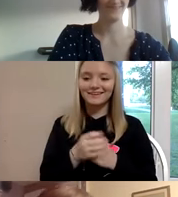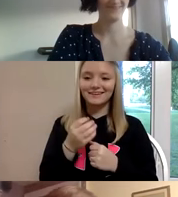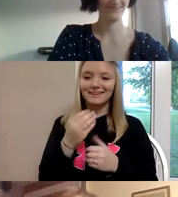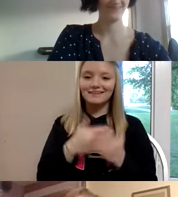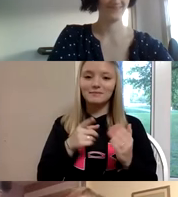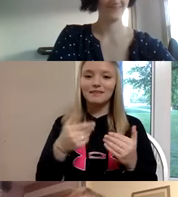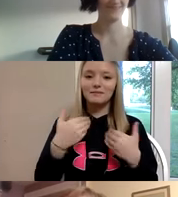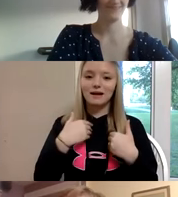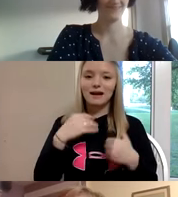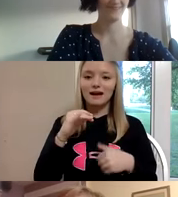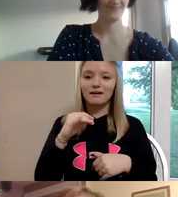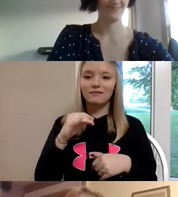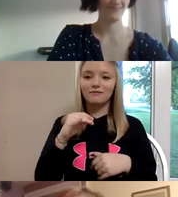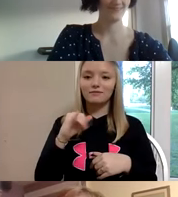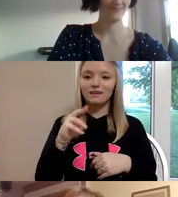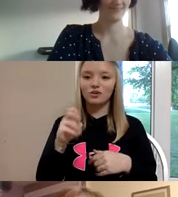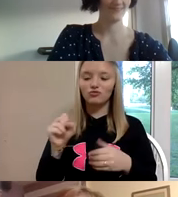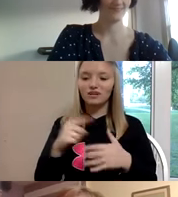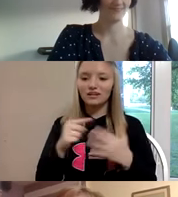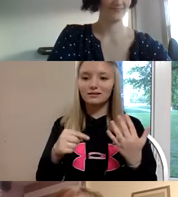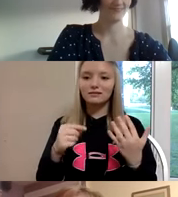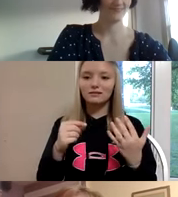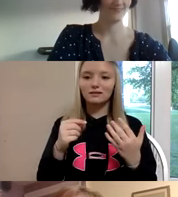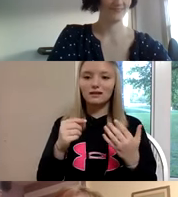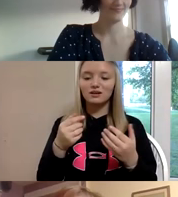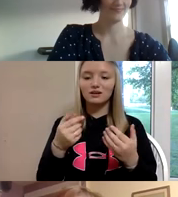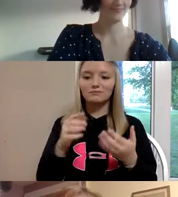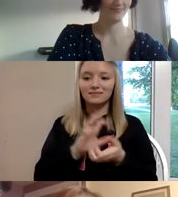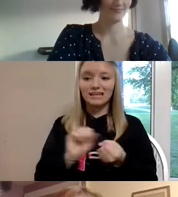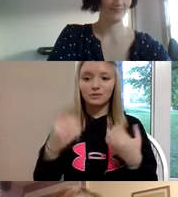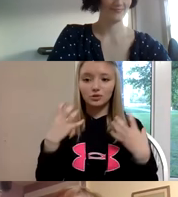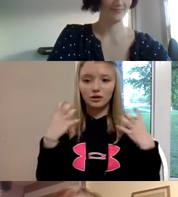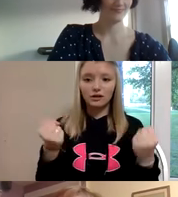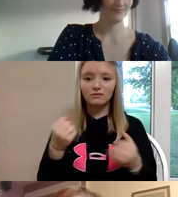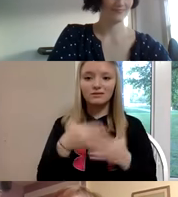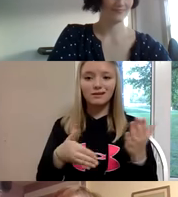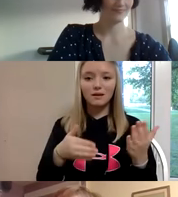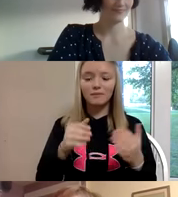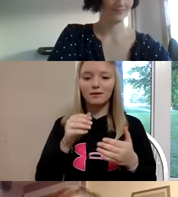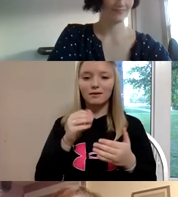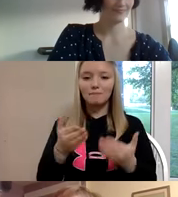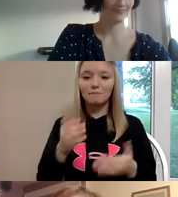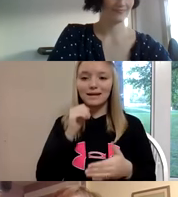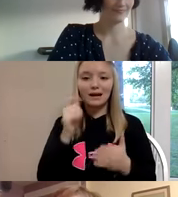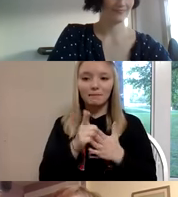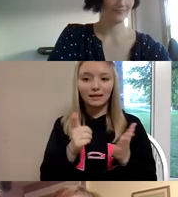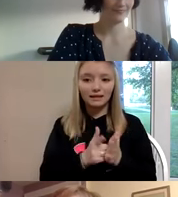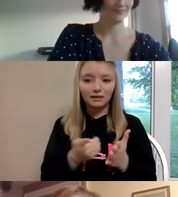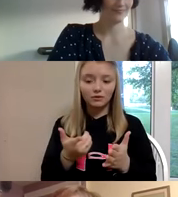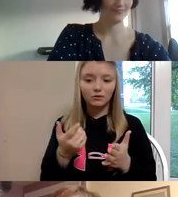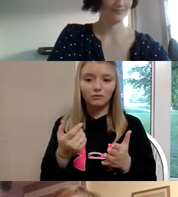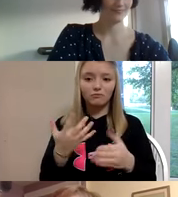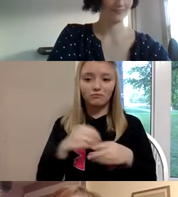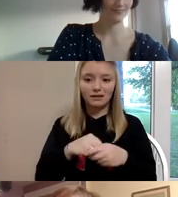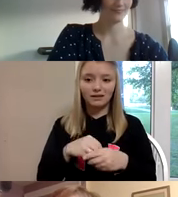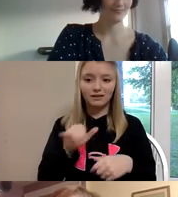ingredients that are harmful to your health. And some of the products may not even be legal with what they contain. So